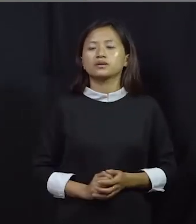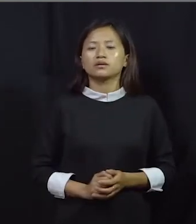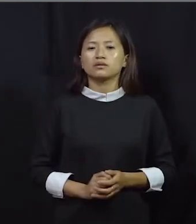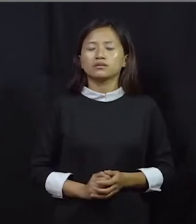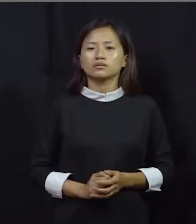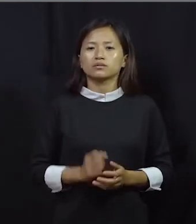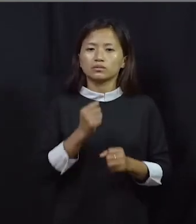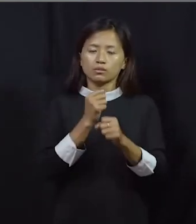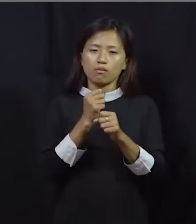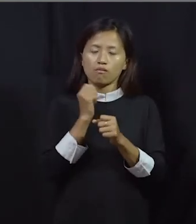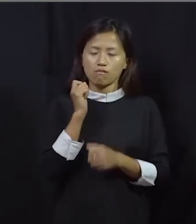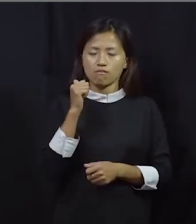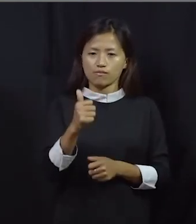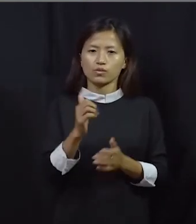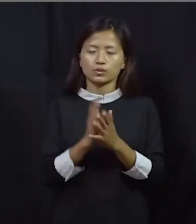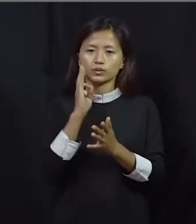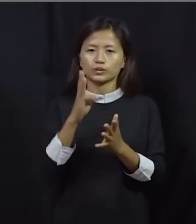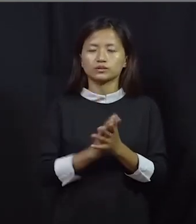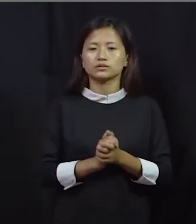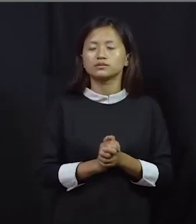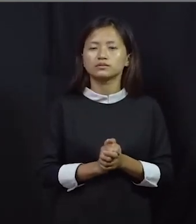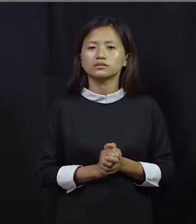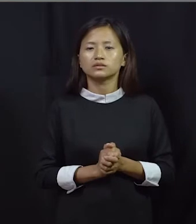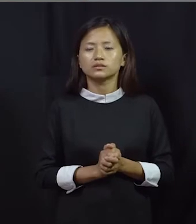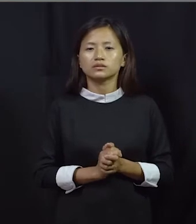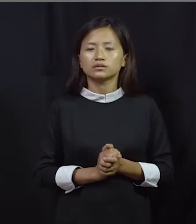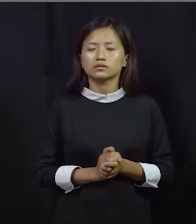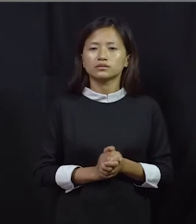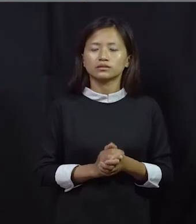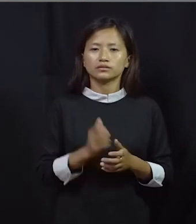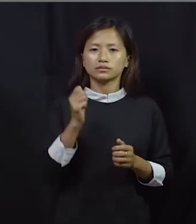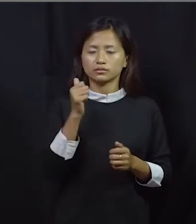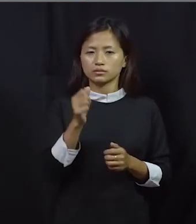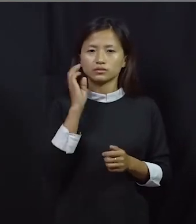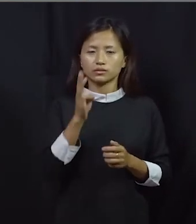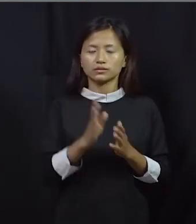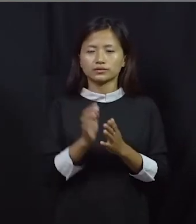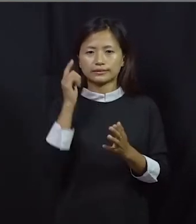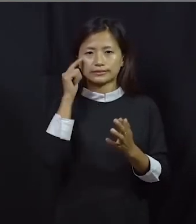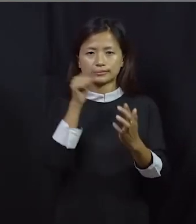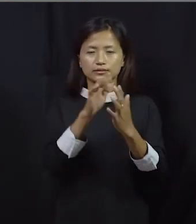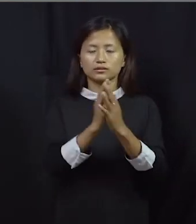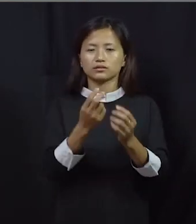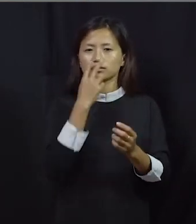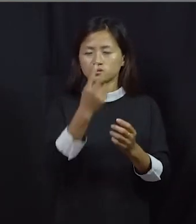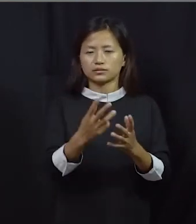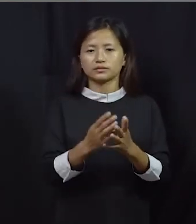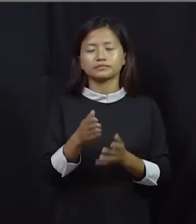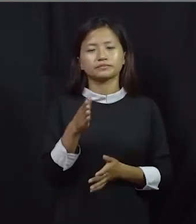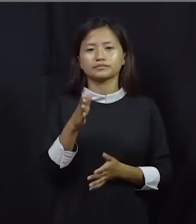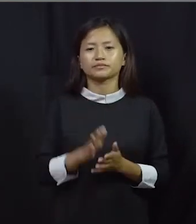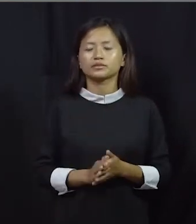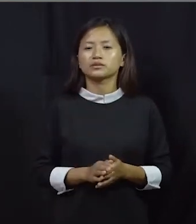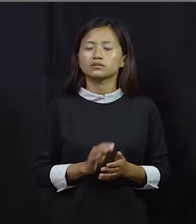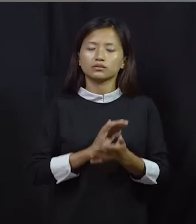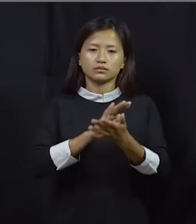goodwill. Meaning of goodwill. Goodwill is an intangible asset. It cannot be seen, at the same time it